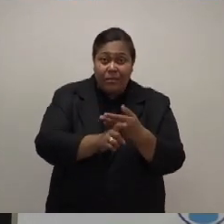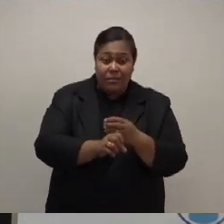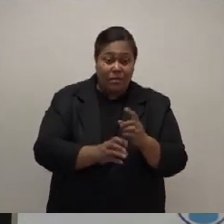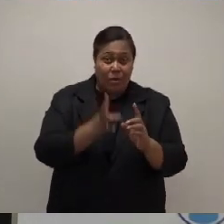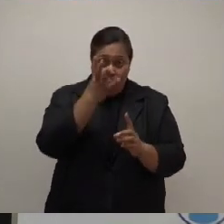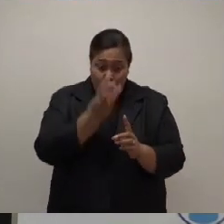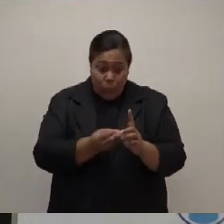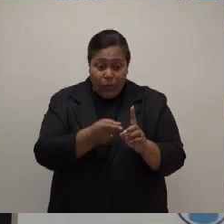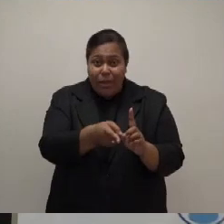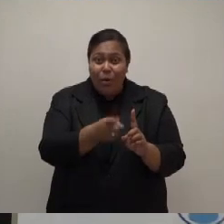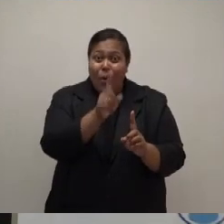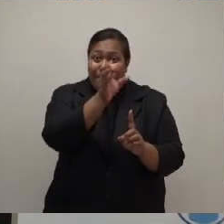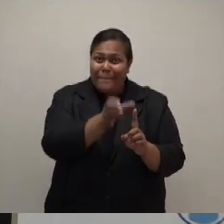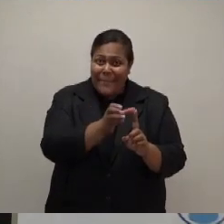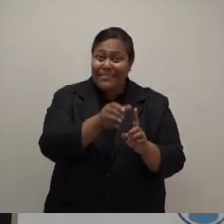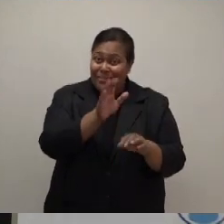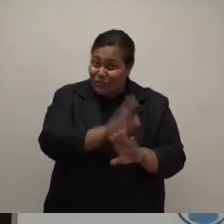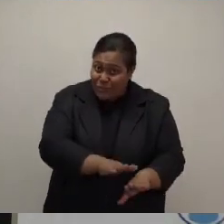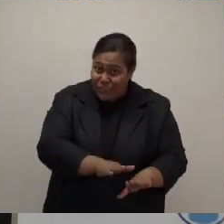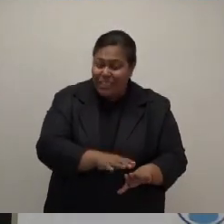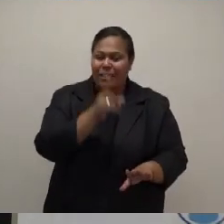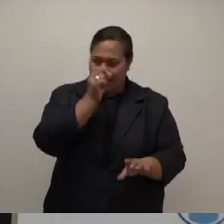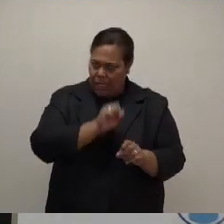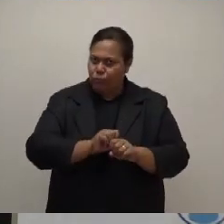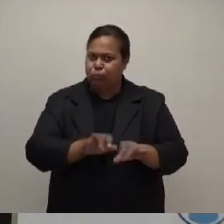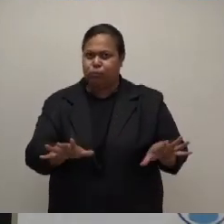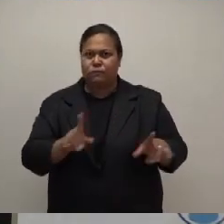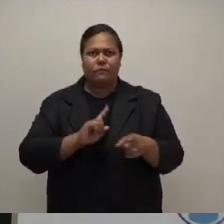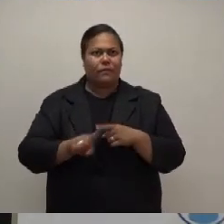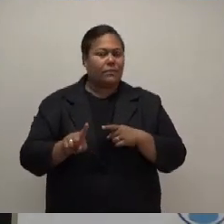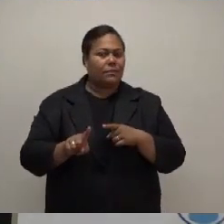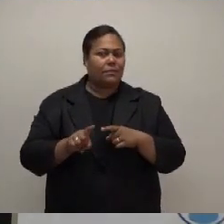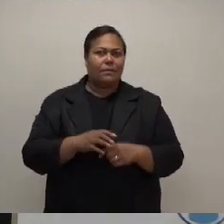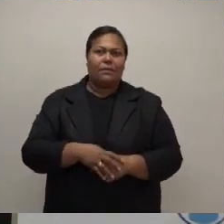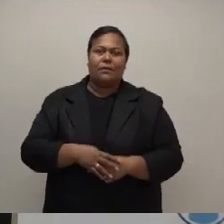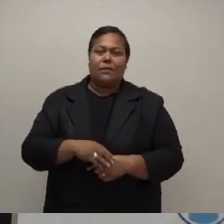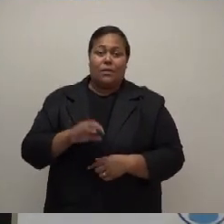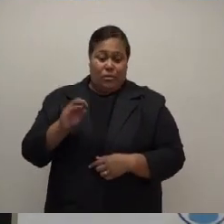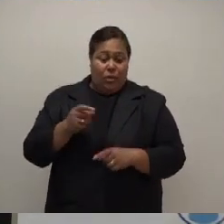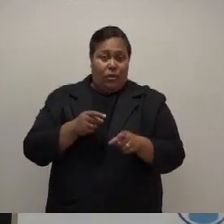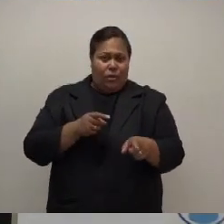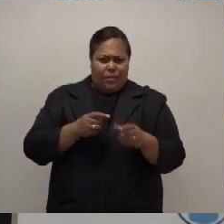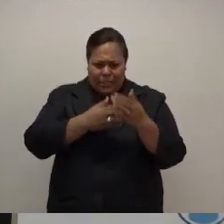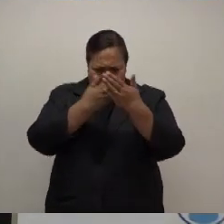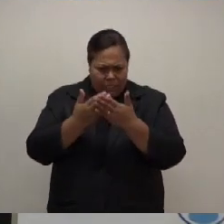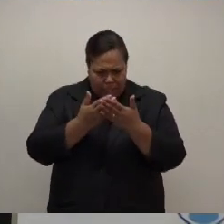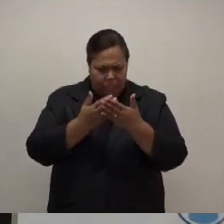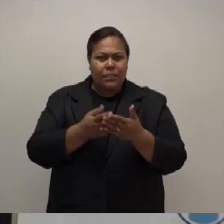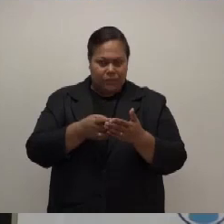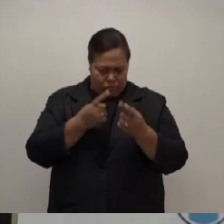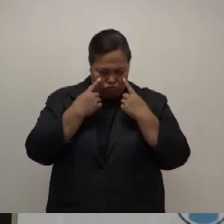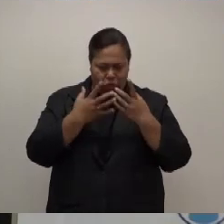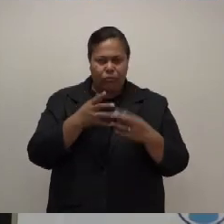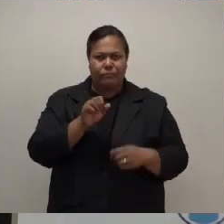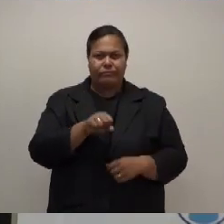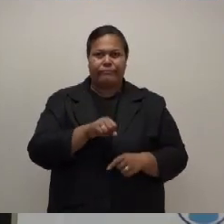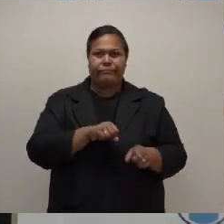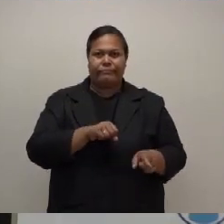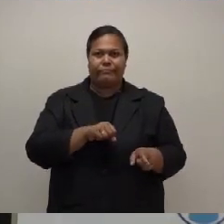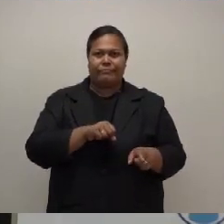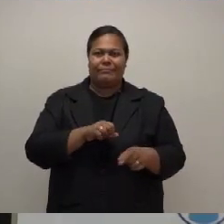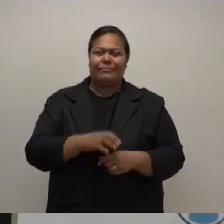have shown children are the super spreaders the experts initially thought they were, but they are